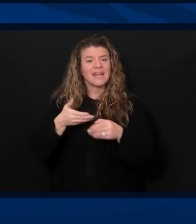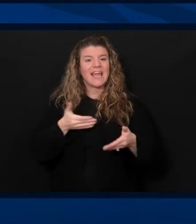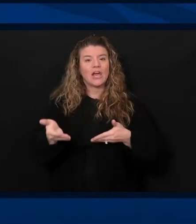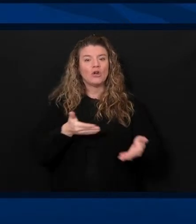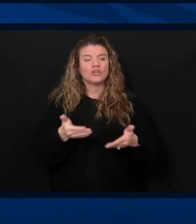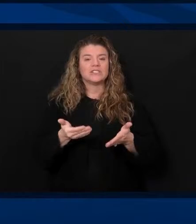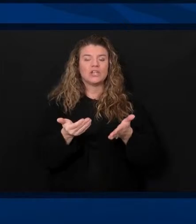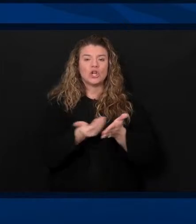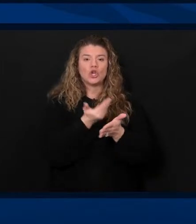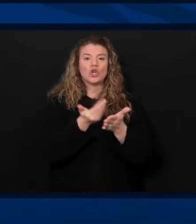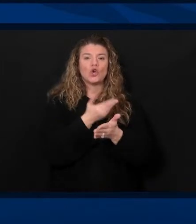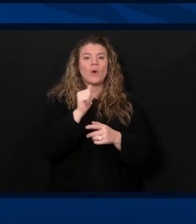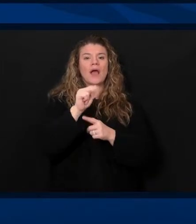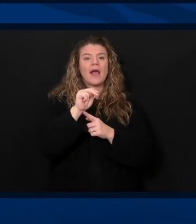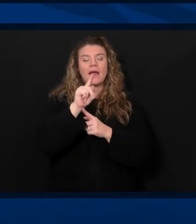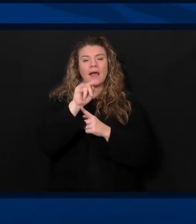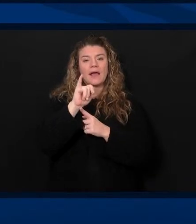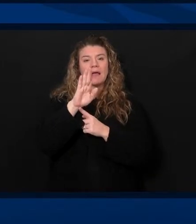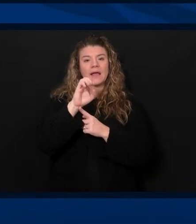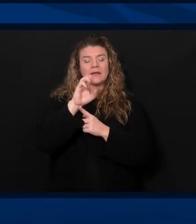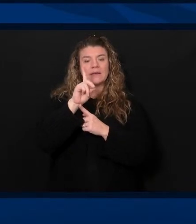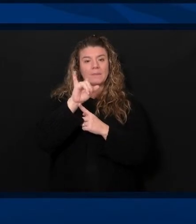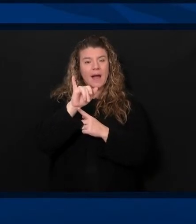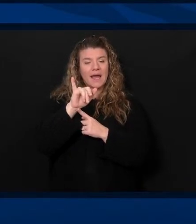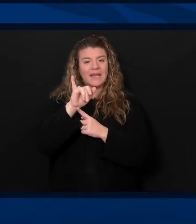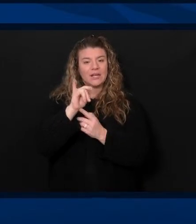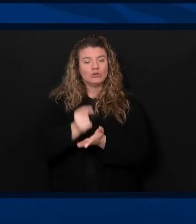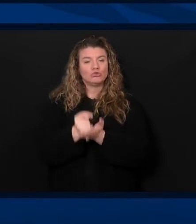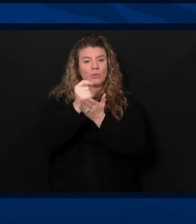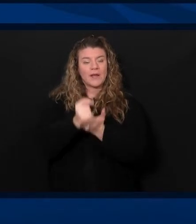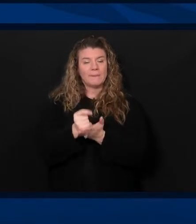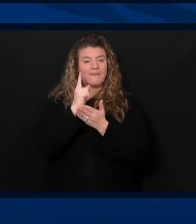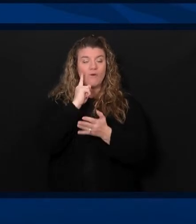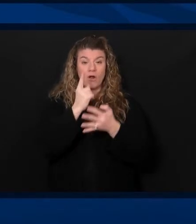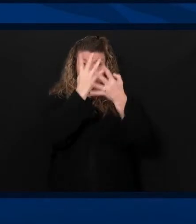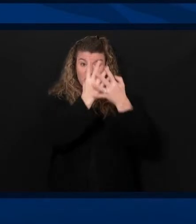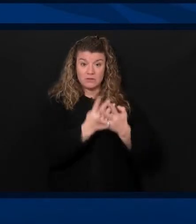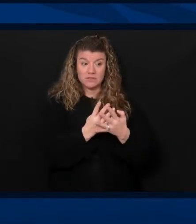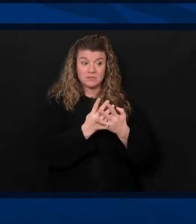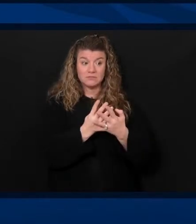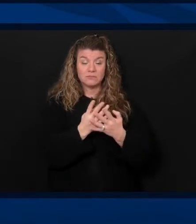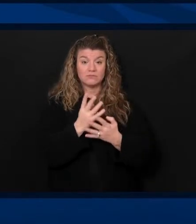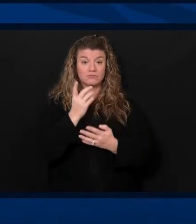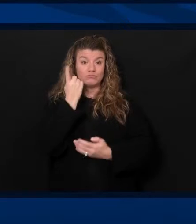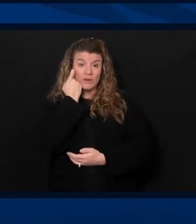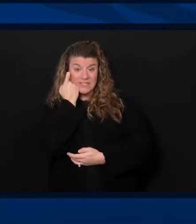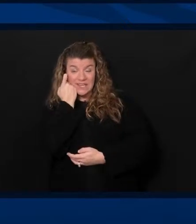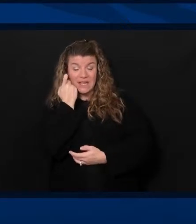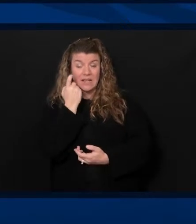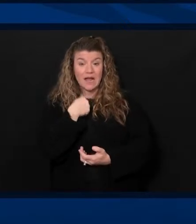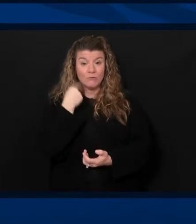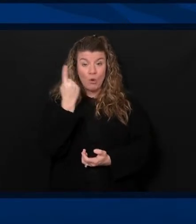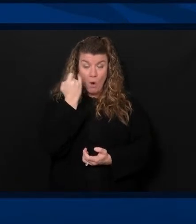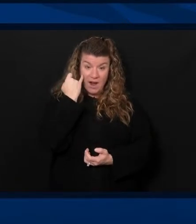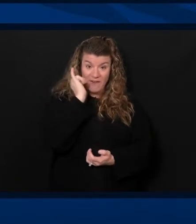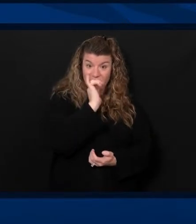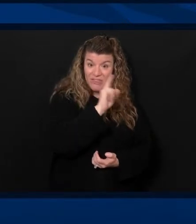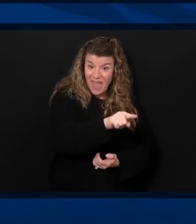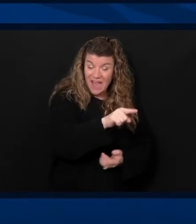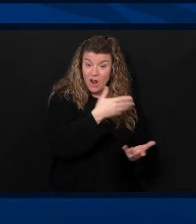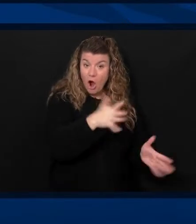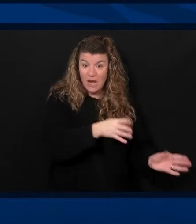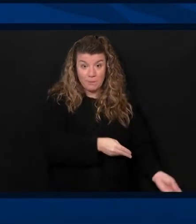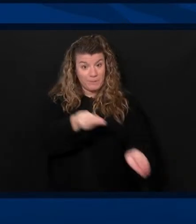newer antibody treatment to correctional facilities a while ago. I'm wondering if they have that treatment and if that's